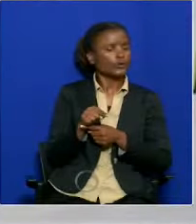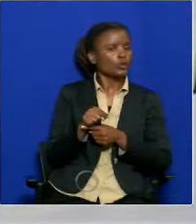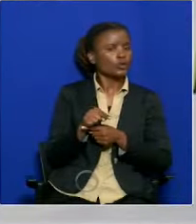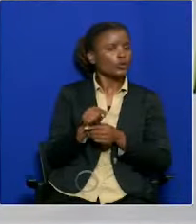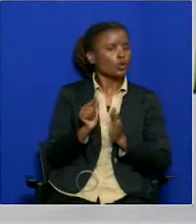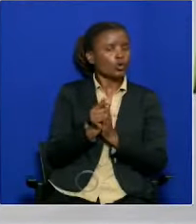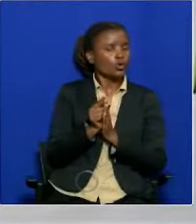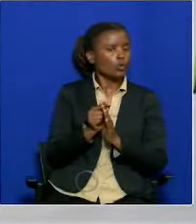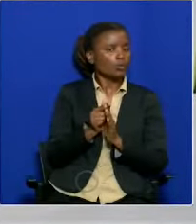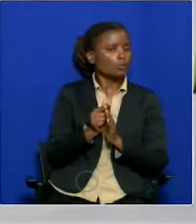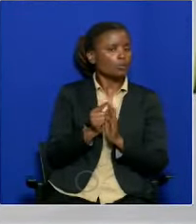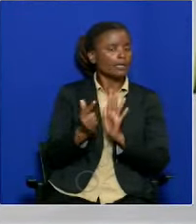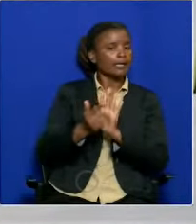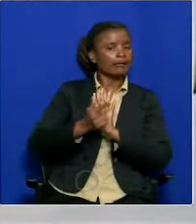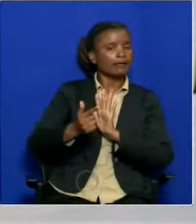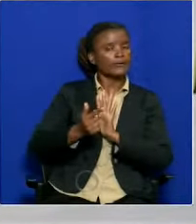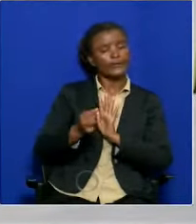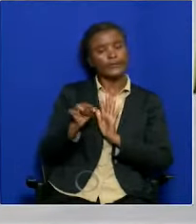nothing